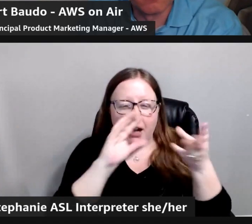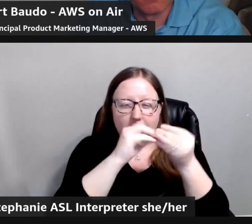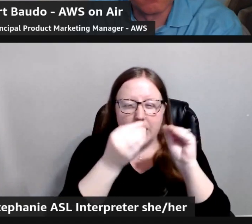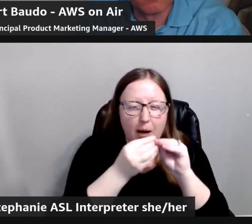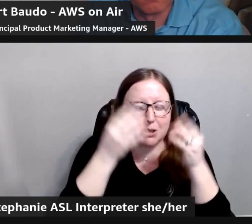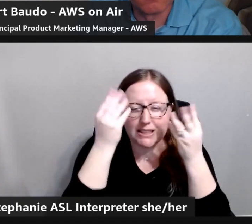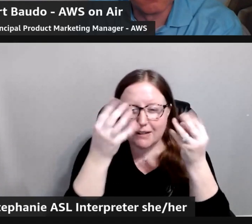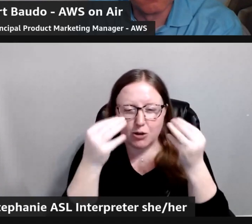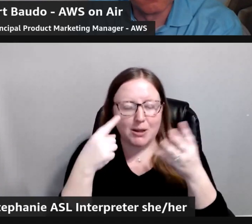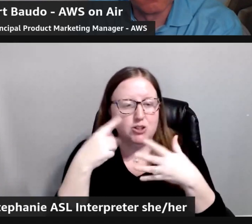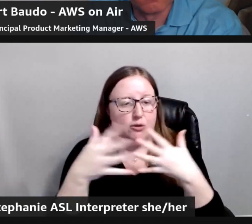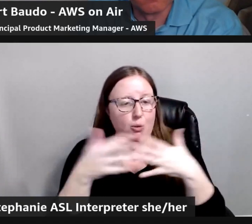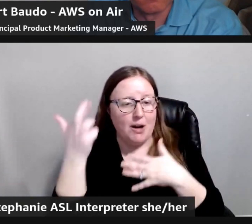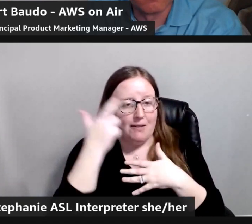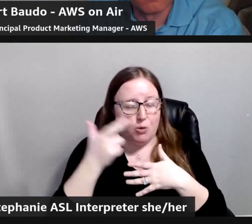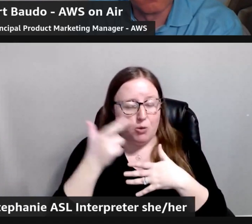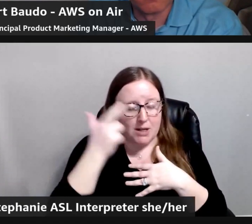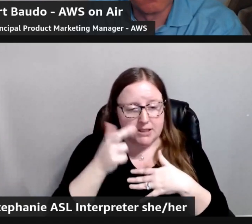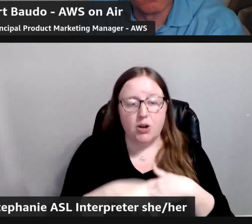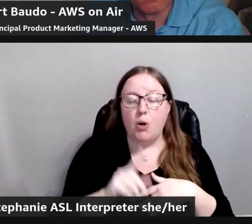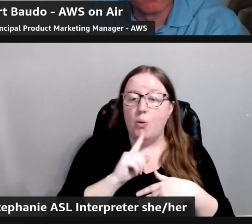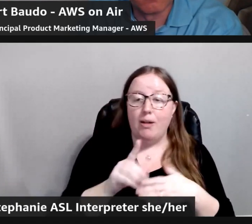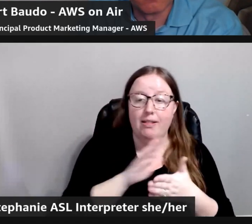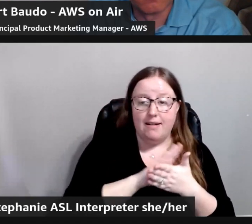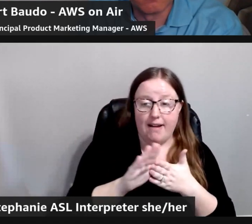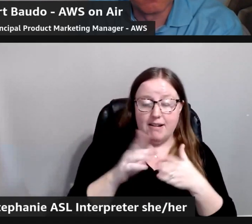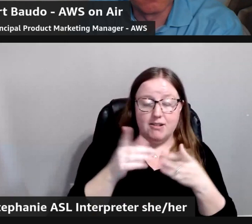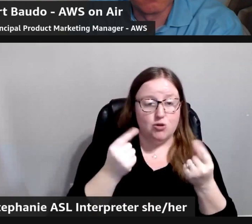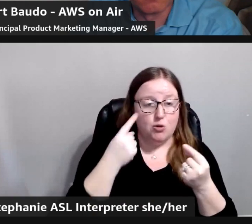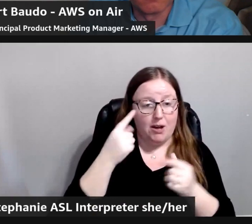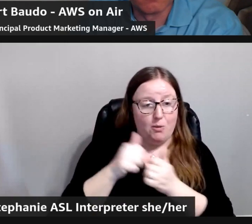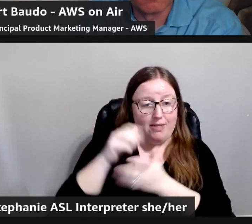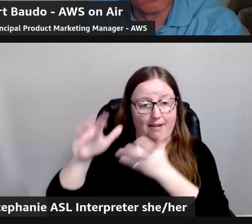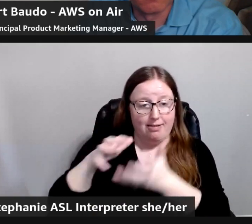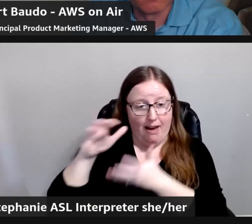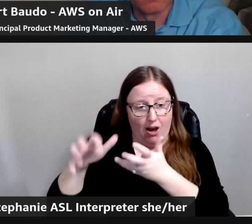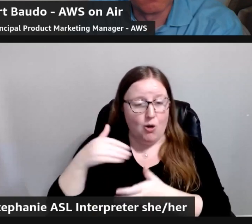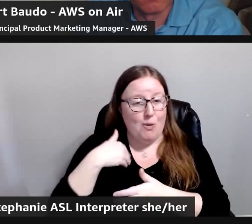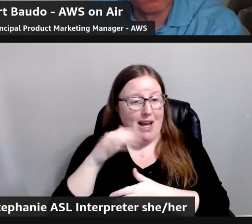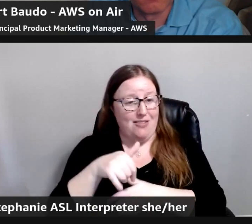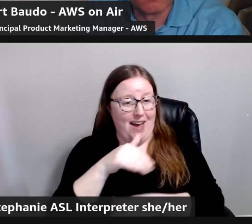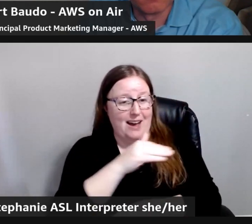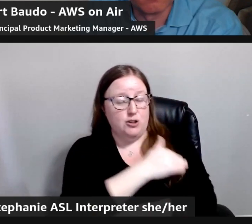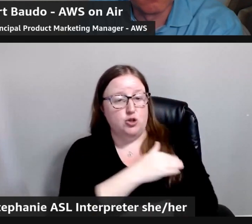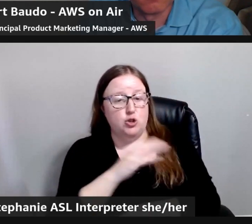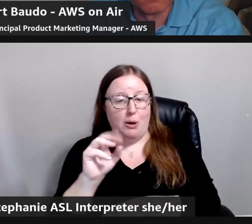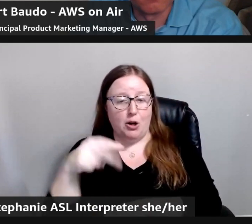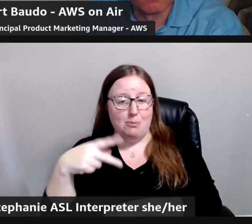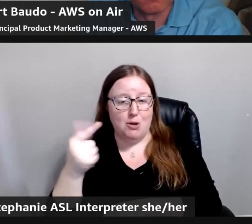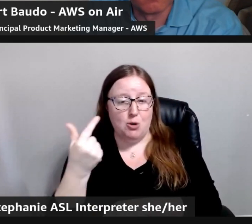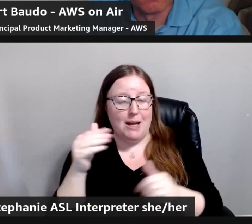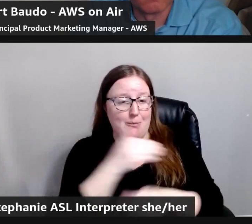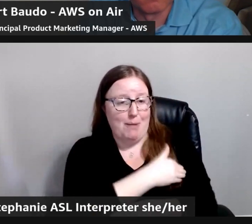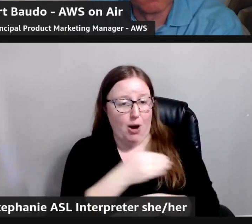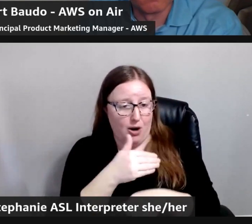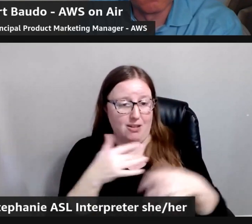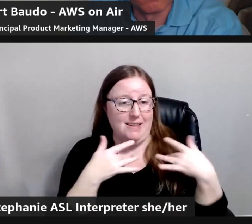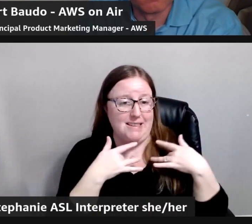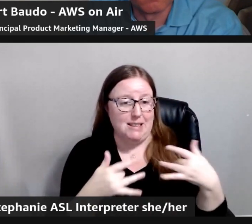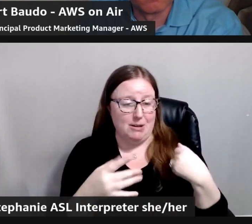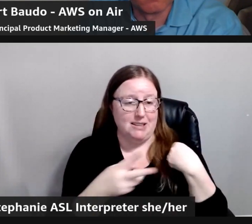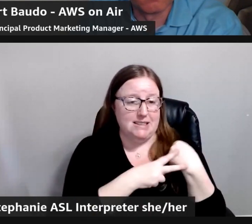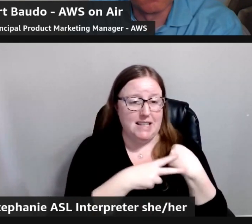whatever reason. What's magical about what we're doing on the cloud is we're bringing that kind of supercomputing horsepower that normally is reserved